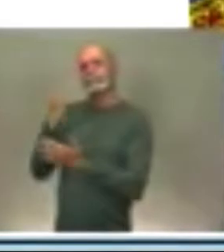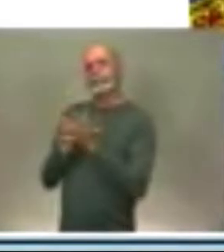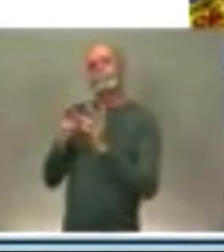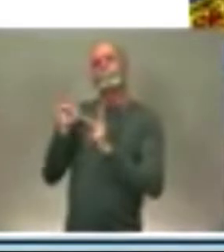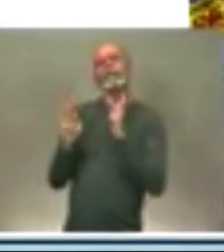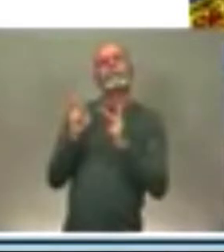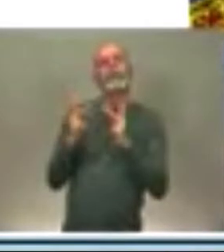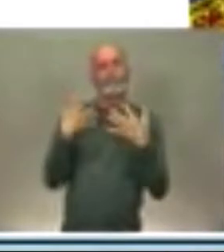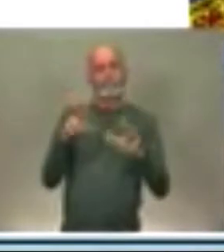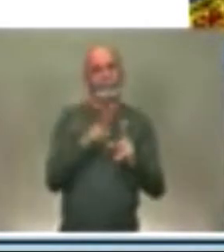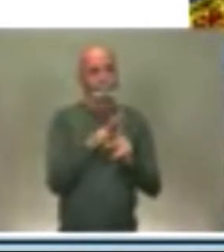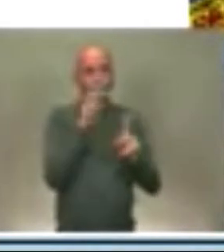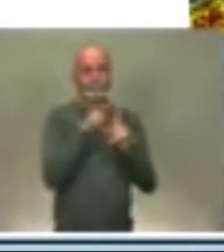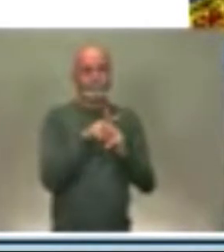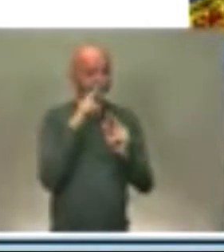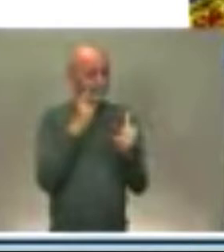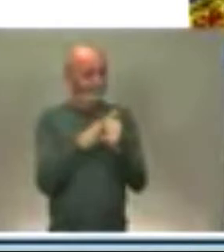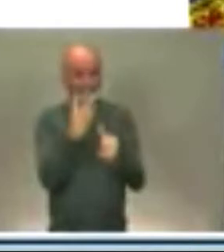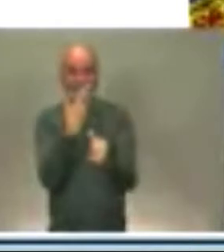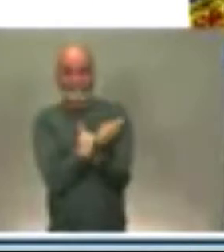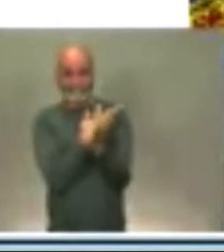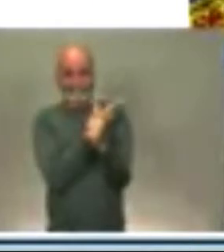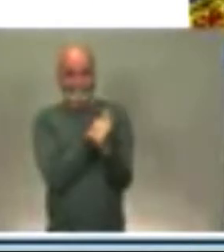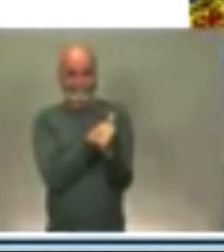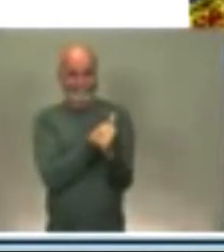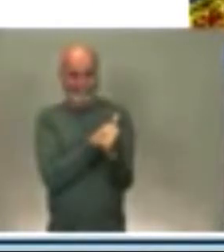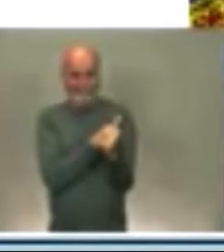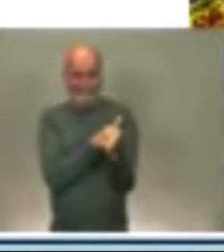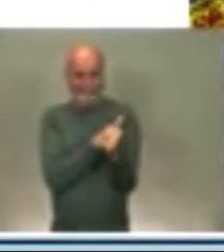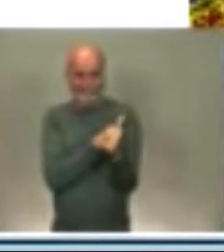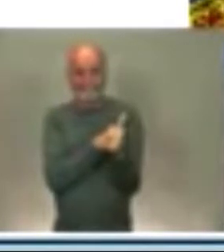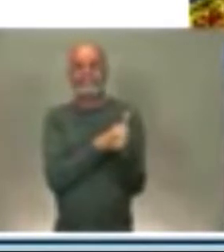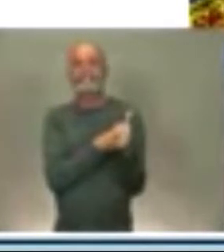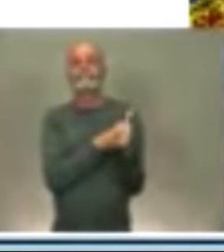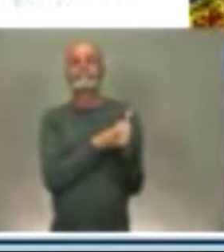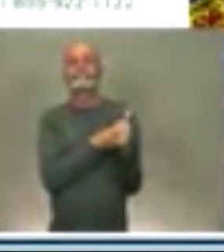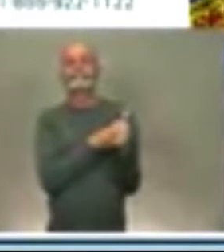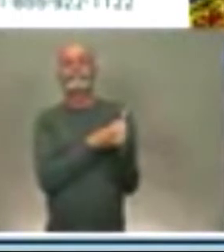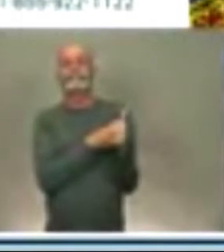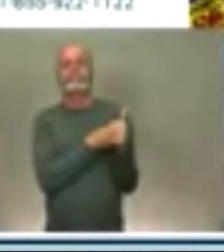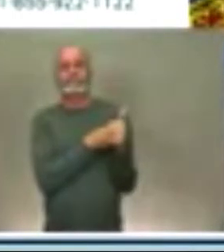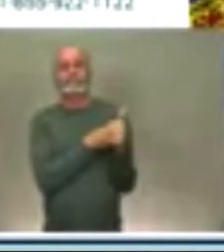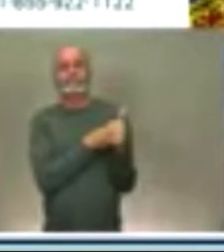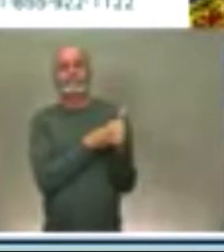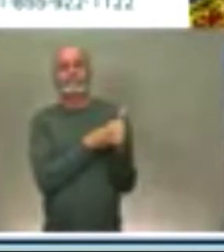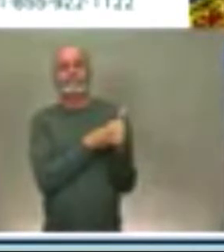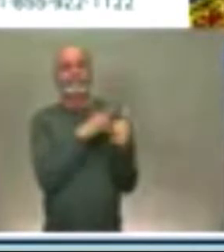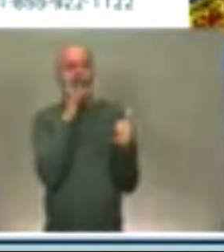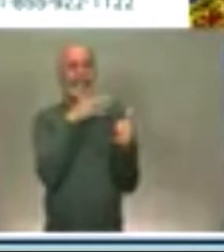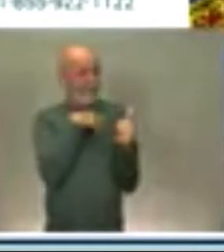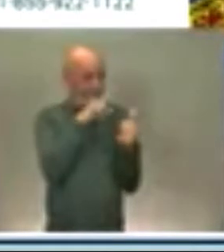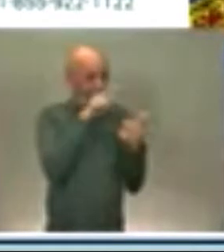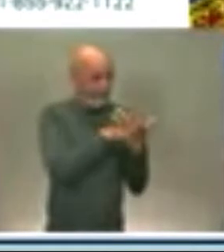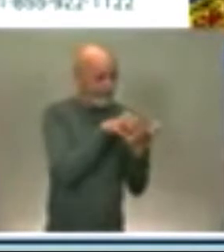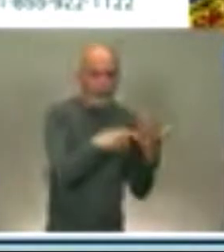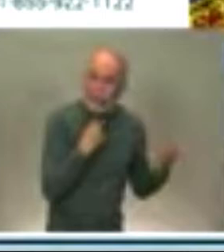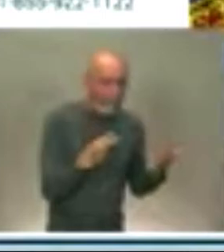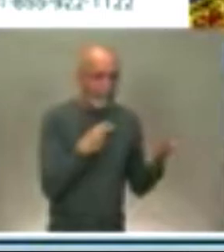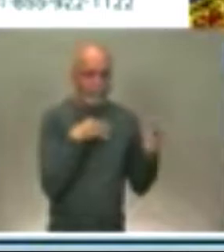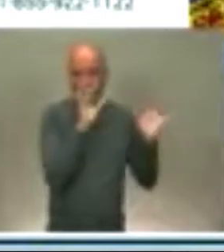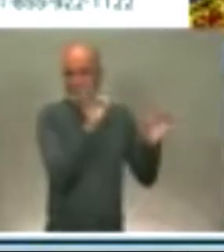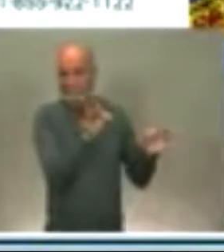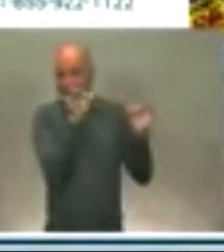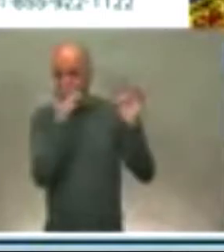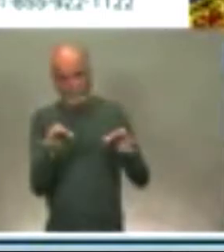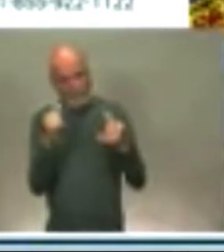road, we're going to have those appointments canceled in an effort to get our vaccination rate up sooner. Did that actually happen? Were those appointments